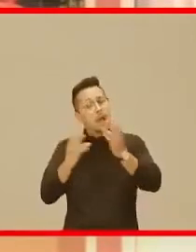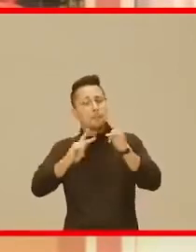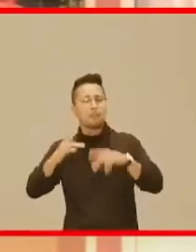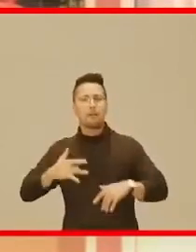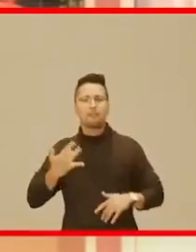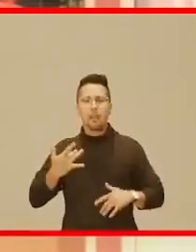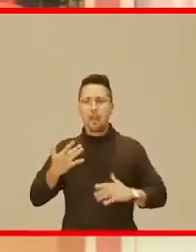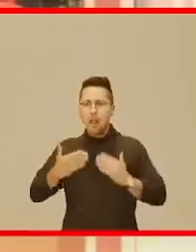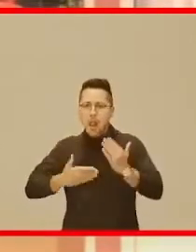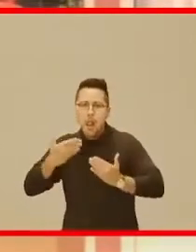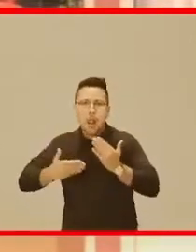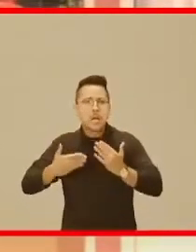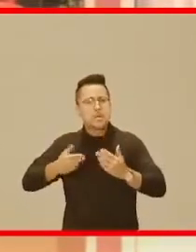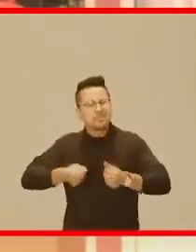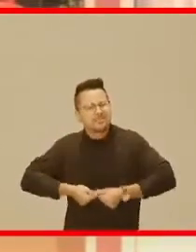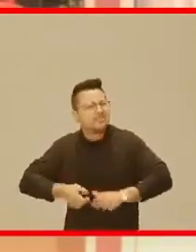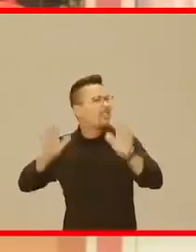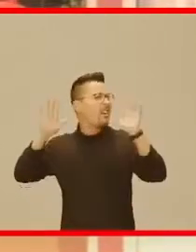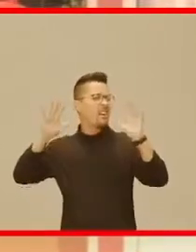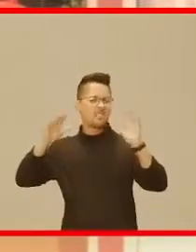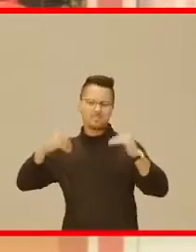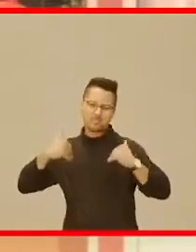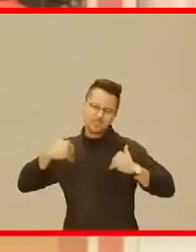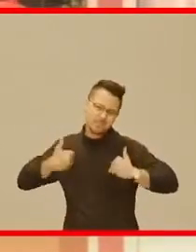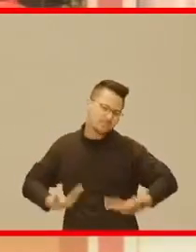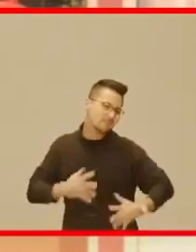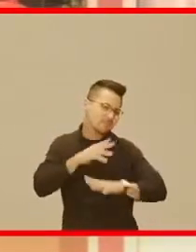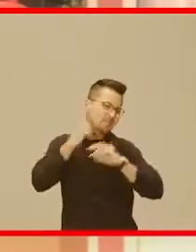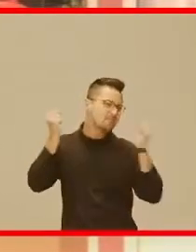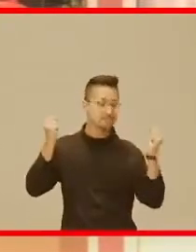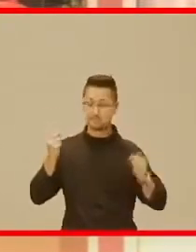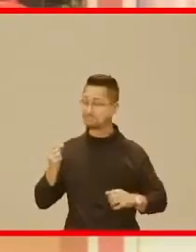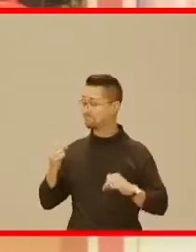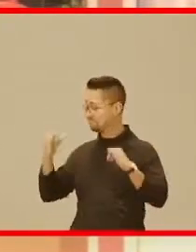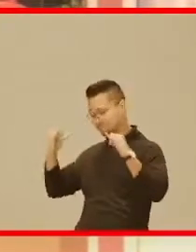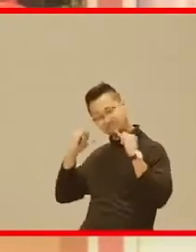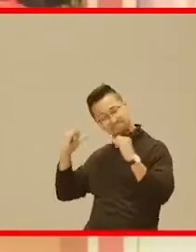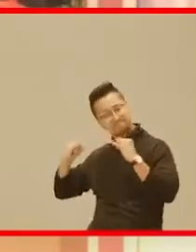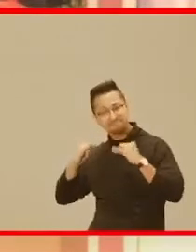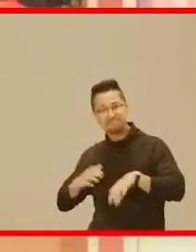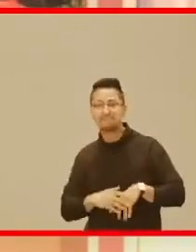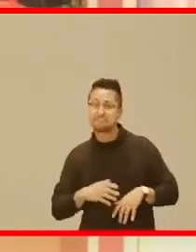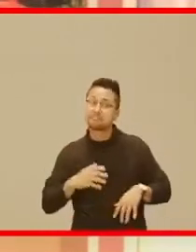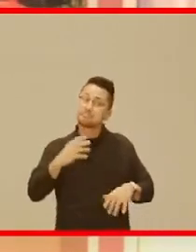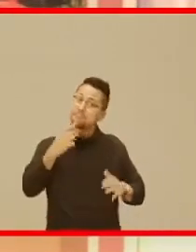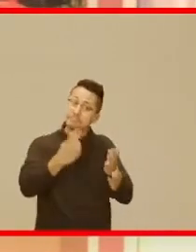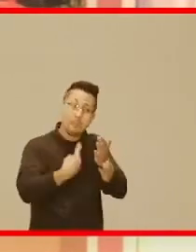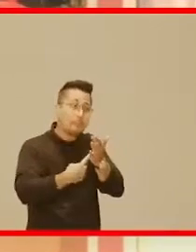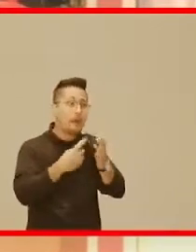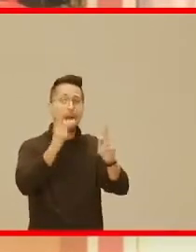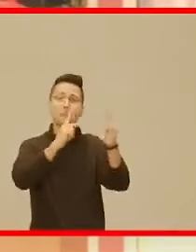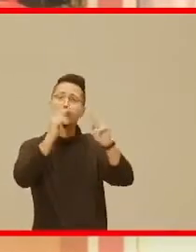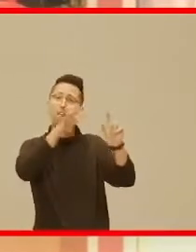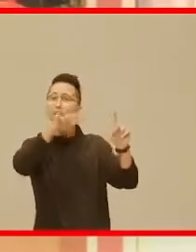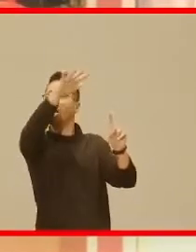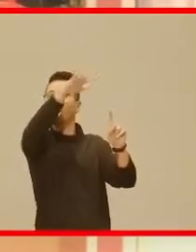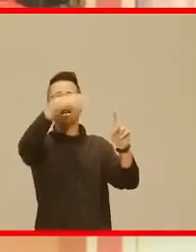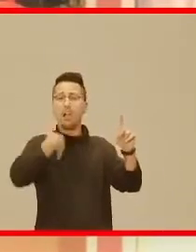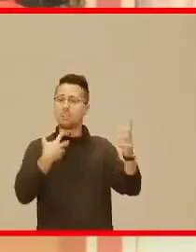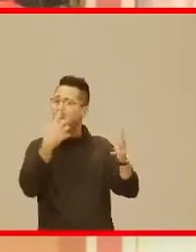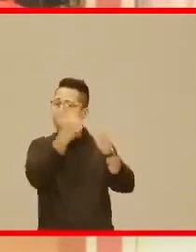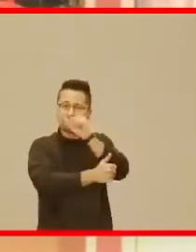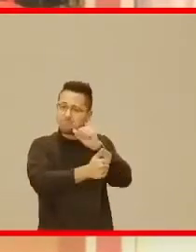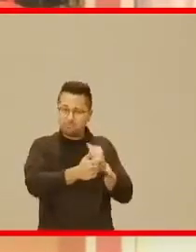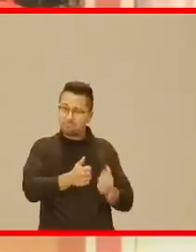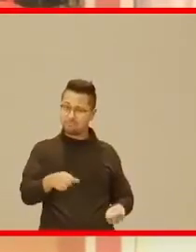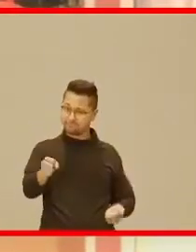get burnt out by the process, and you get a little, you know, sometimes people aren't nice. But still, it is so important to vote.